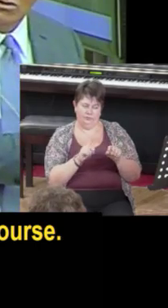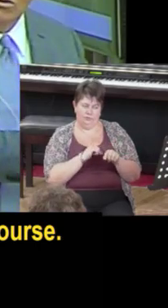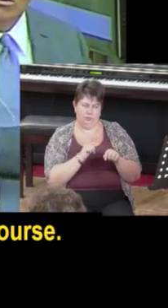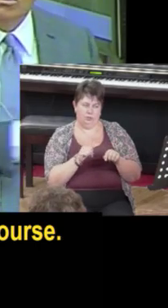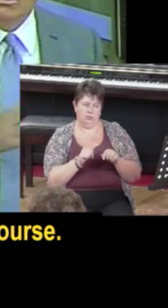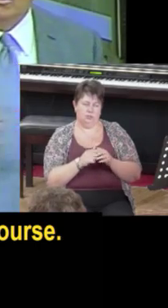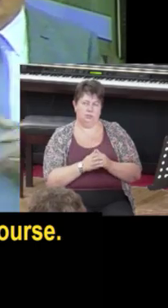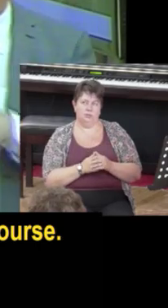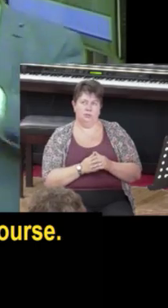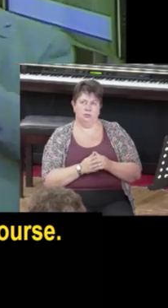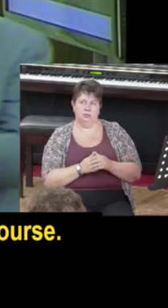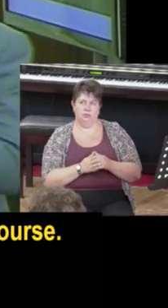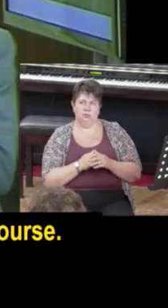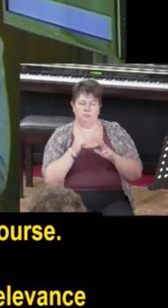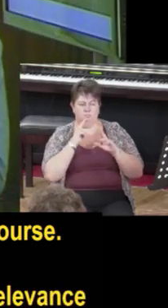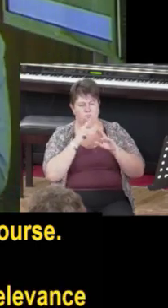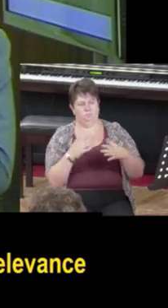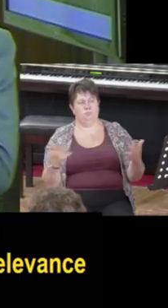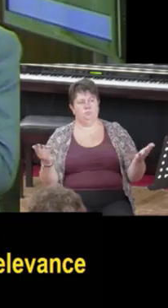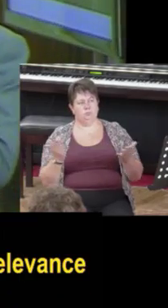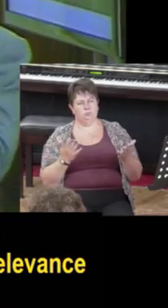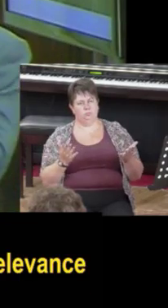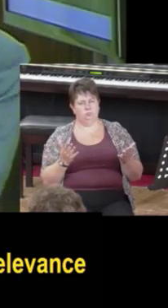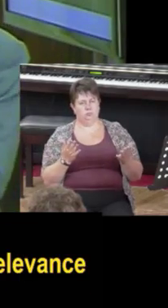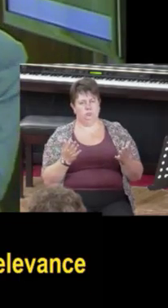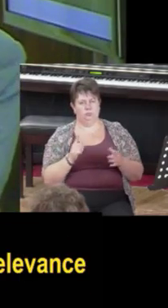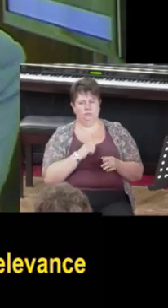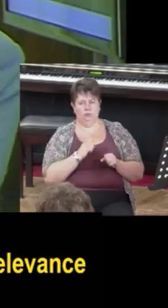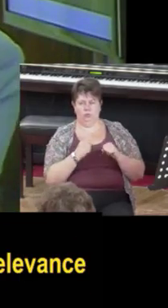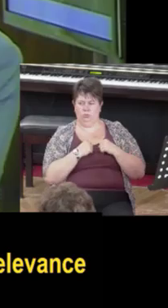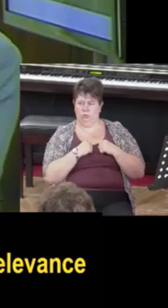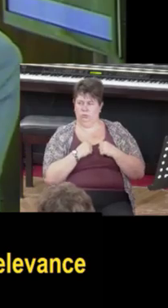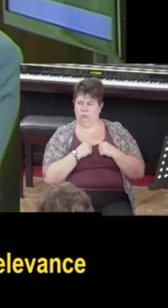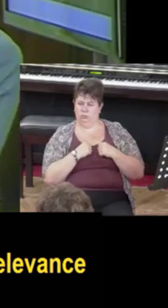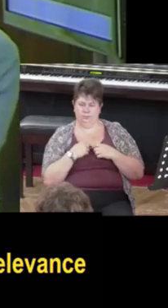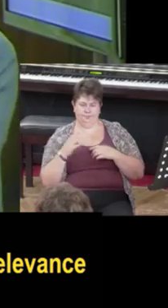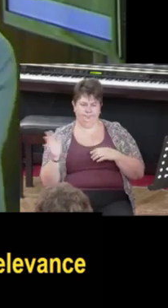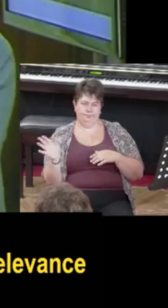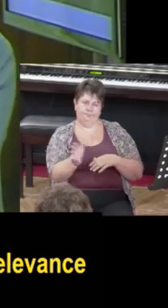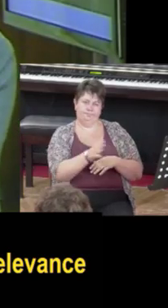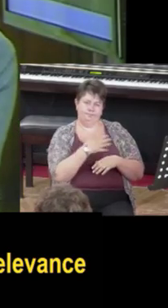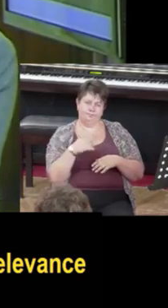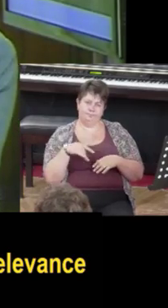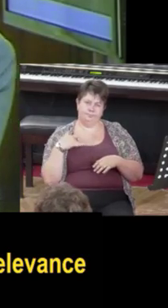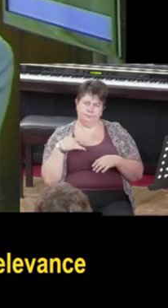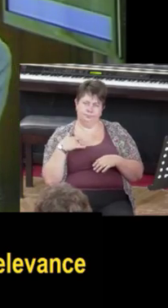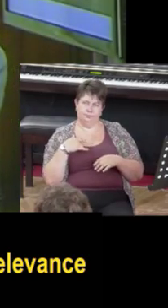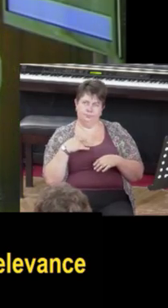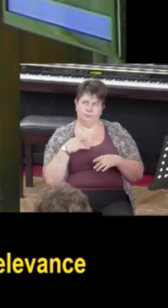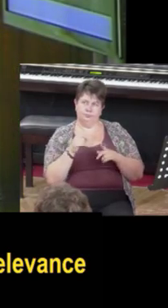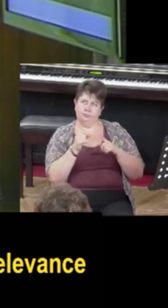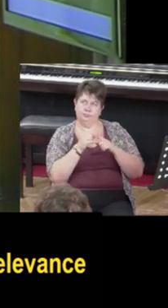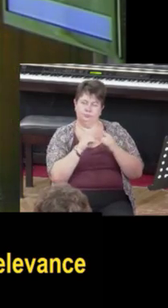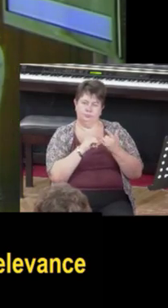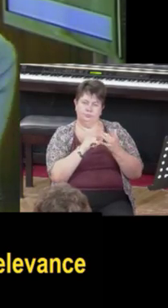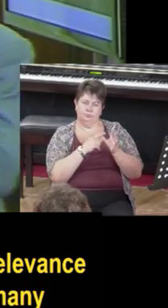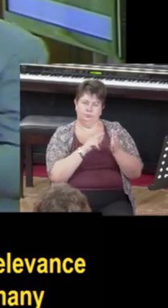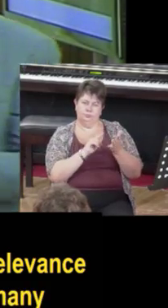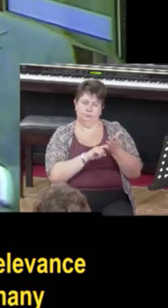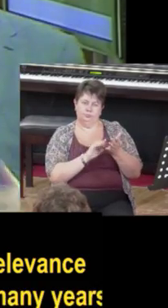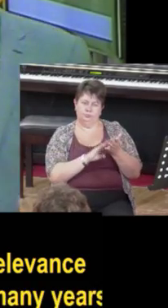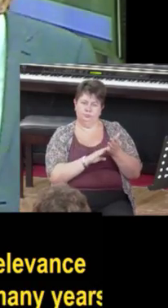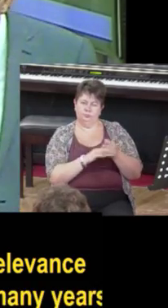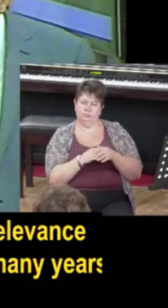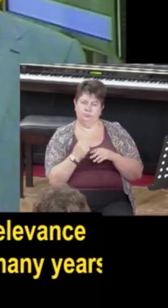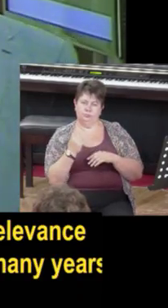ago, today, and for the circumstances that we face in our world, Psalm 2